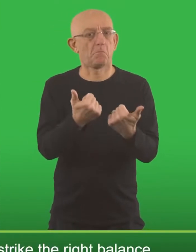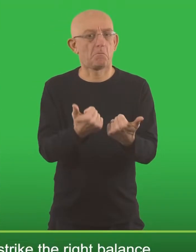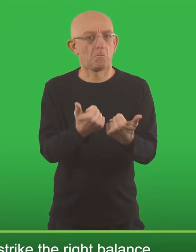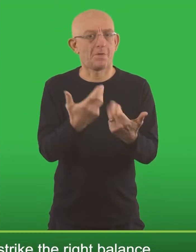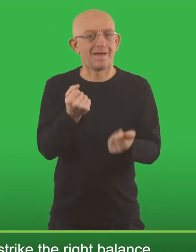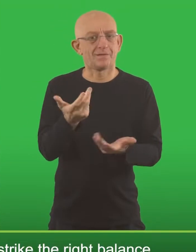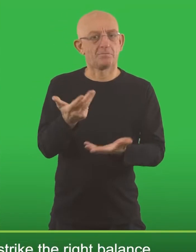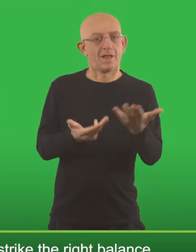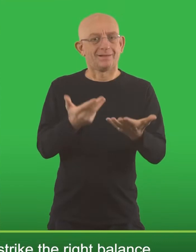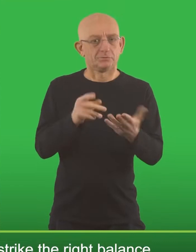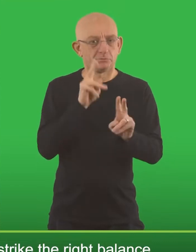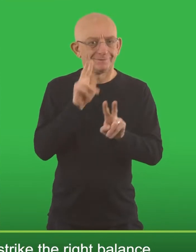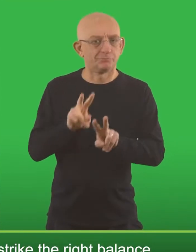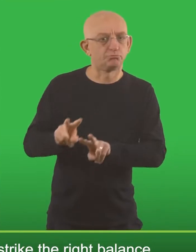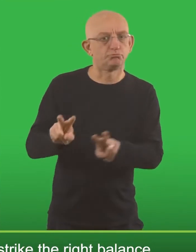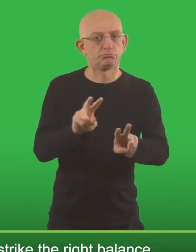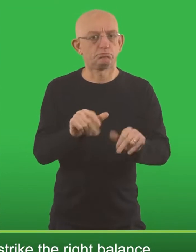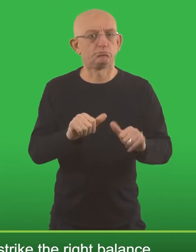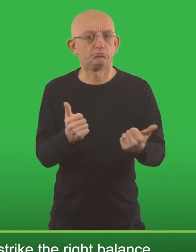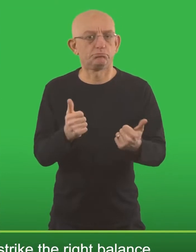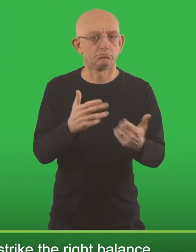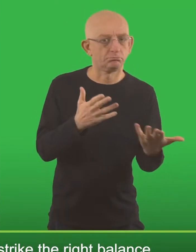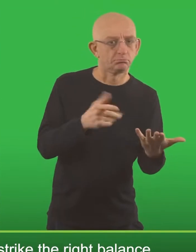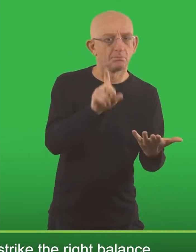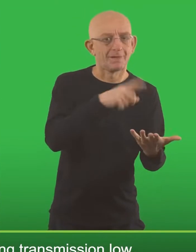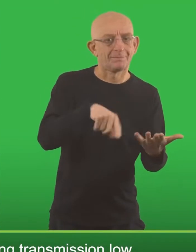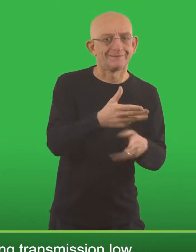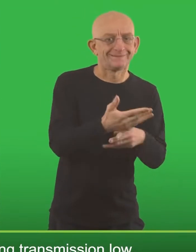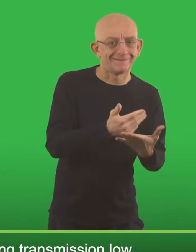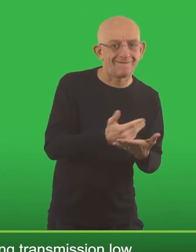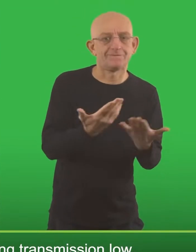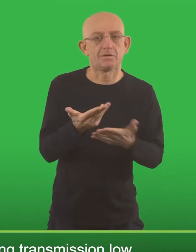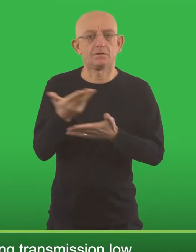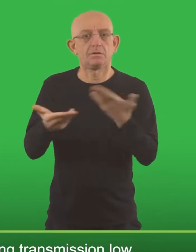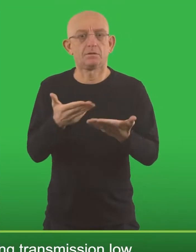confident that Sheffield will continue to strike the right balance between